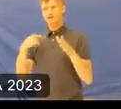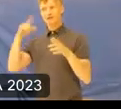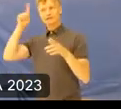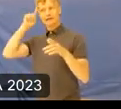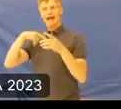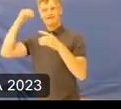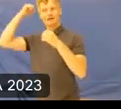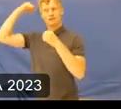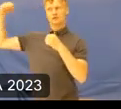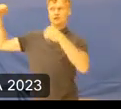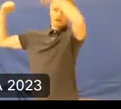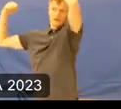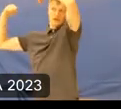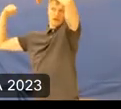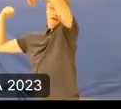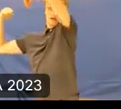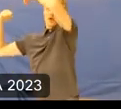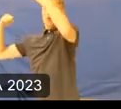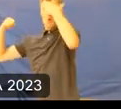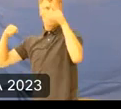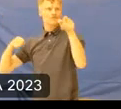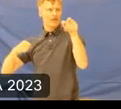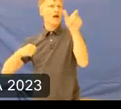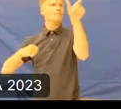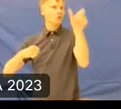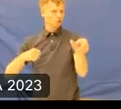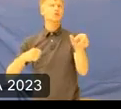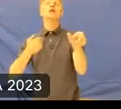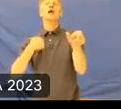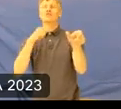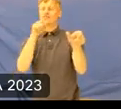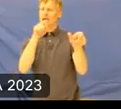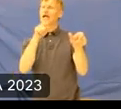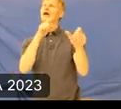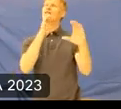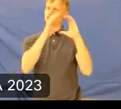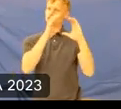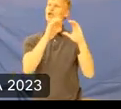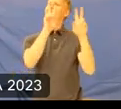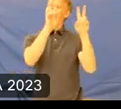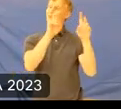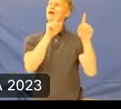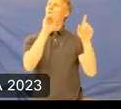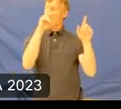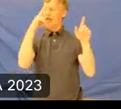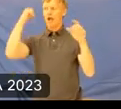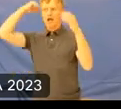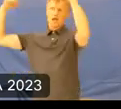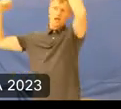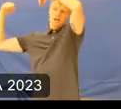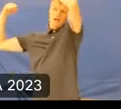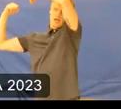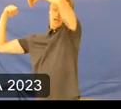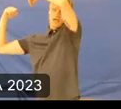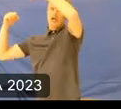need to keep tag of over time. And Sachs went on to point out that, you know, in certain cases, like with